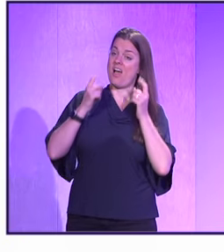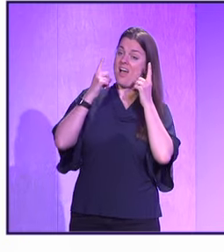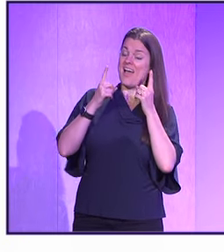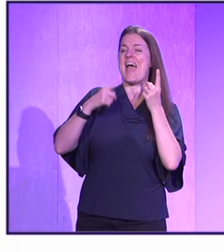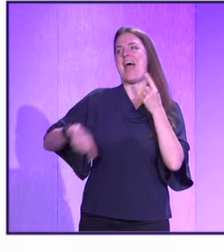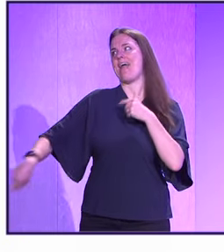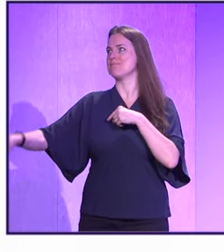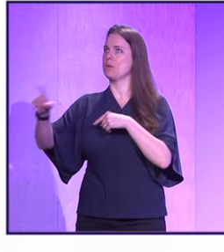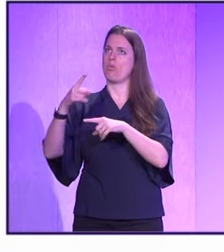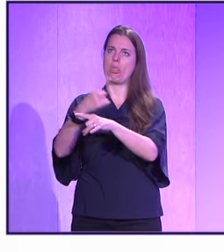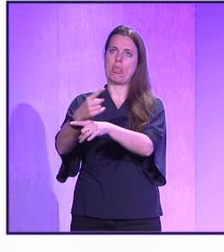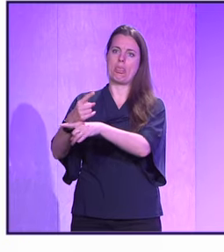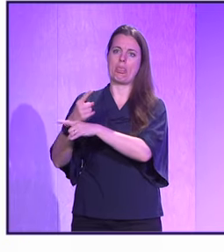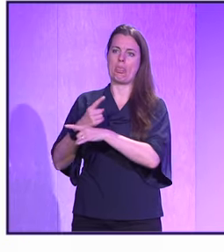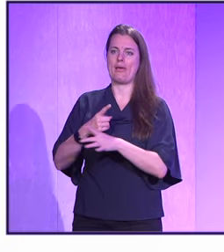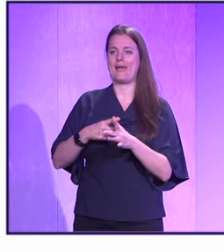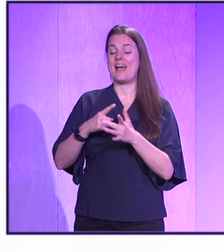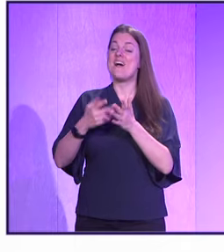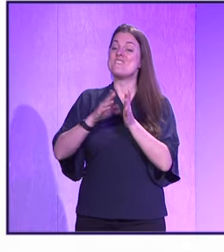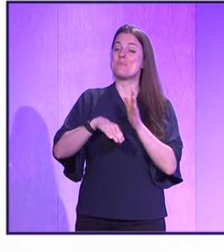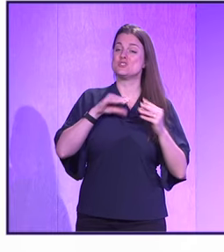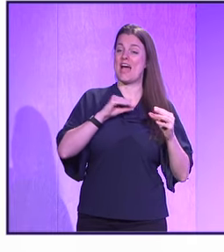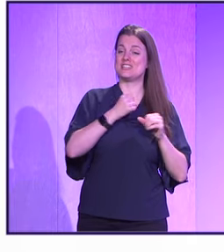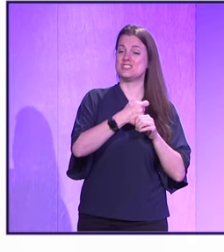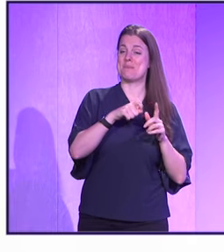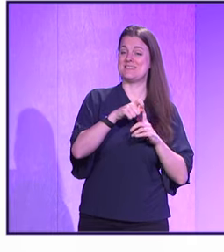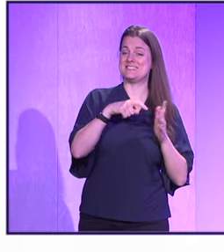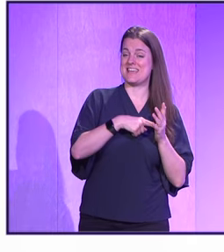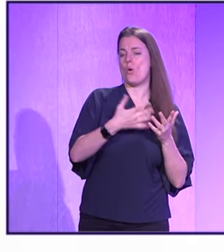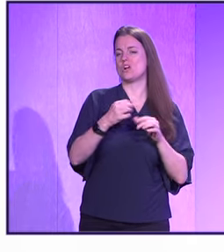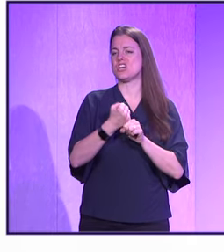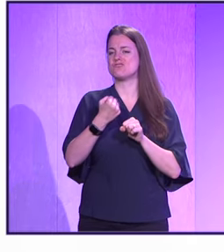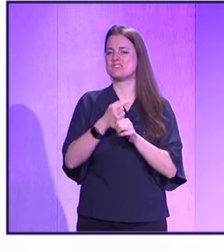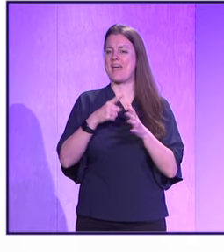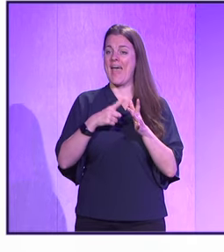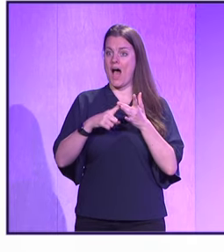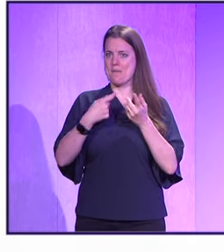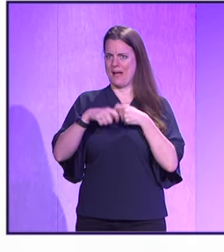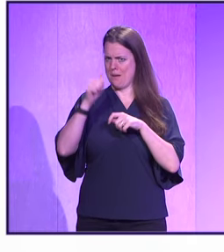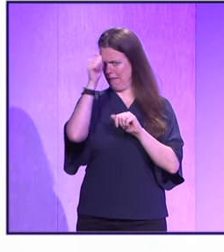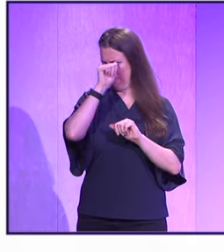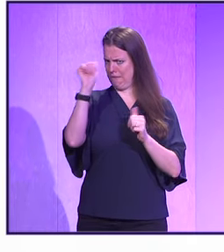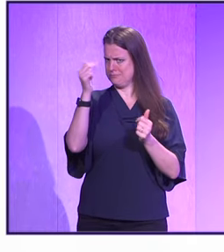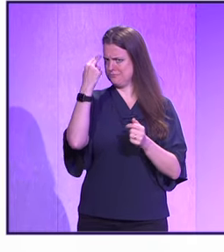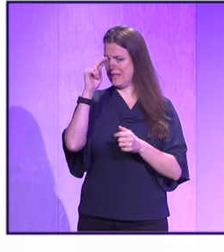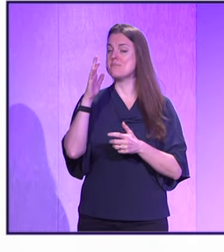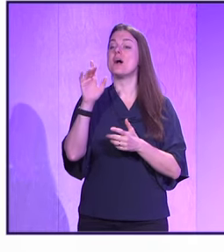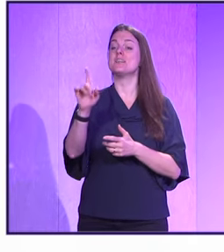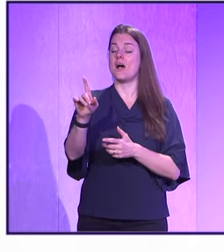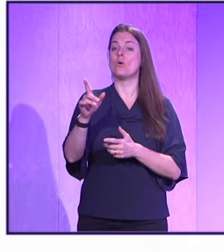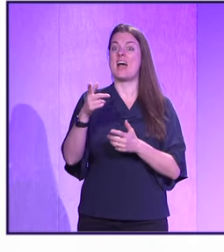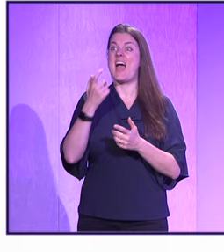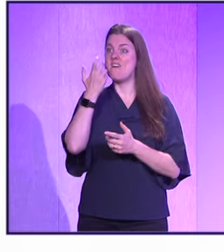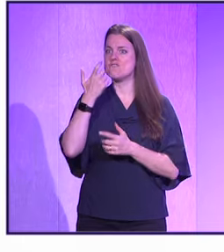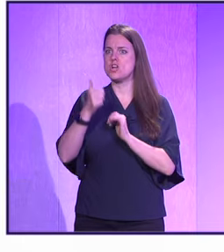about AI. And I get it. Everyone's talking about AI. Since ChatGPT came on the scene and generative AI